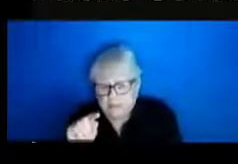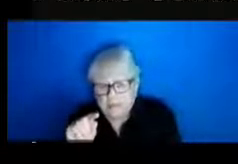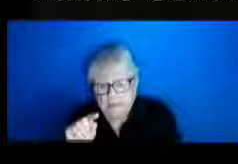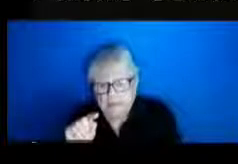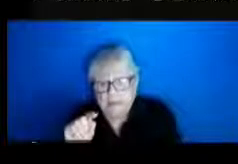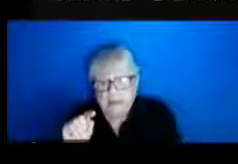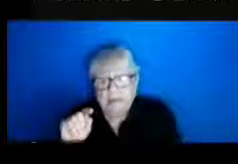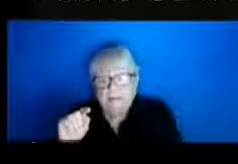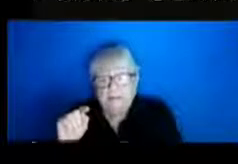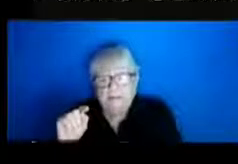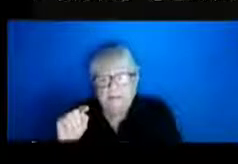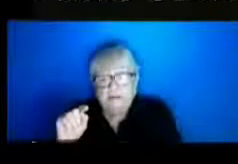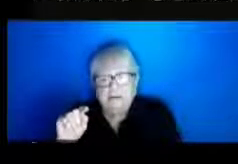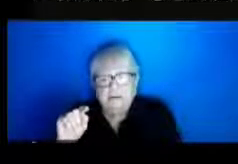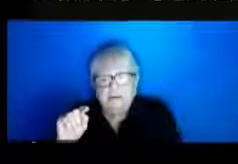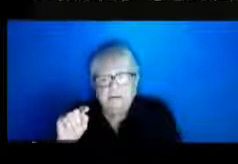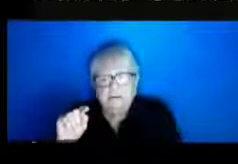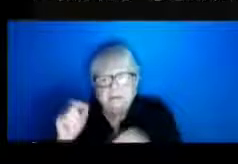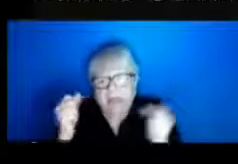when drawing our recommendations.